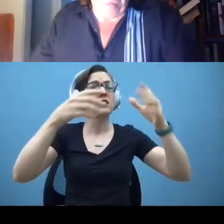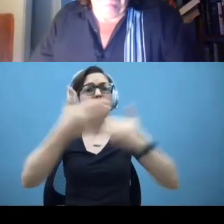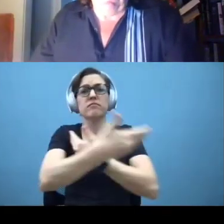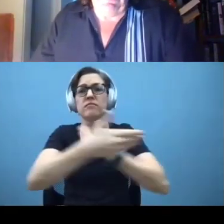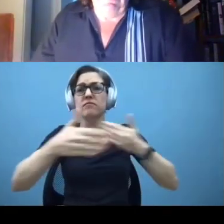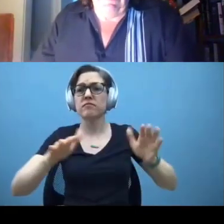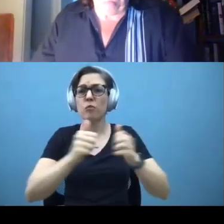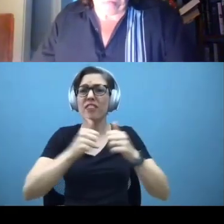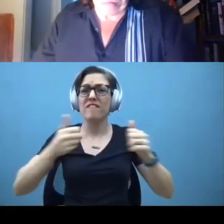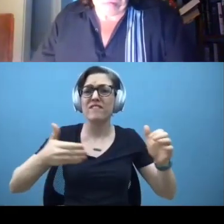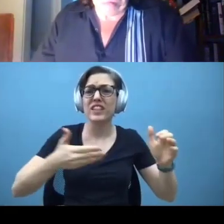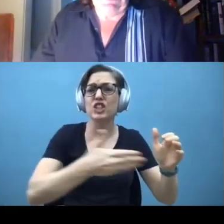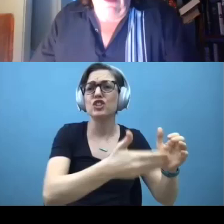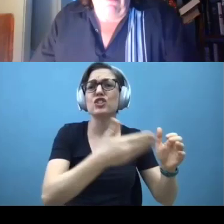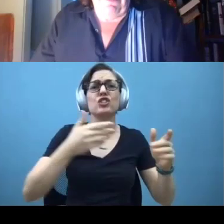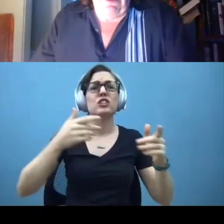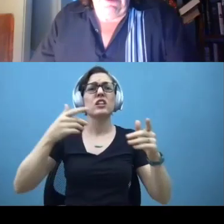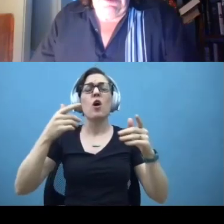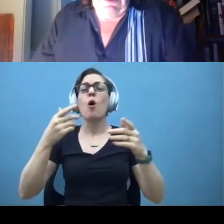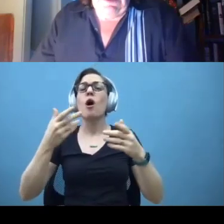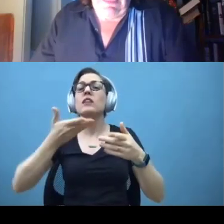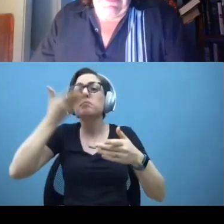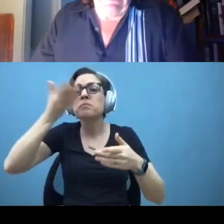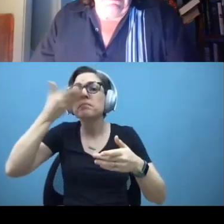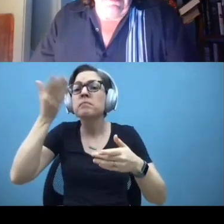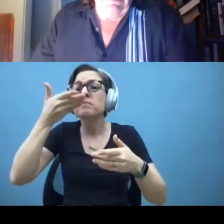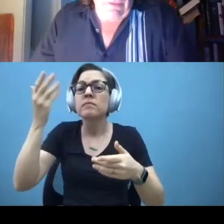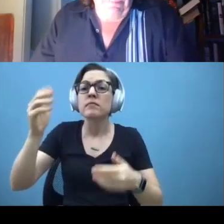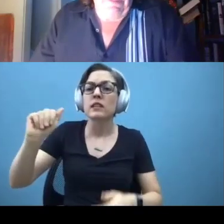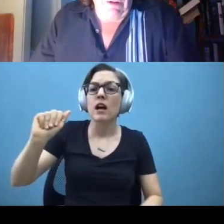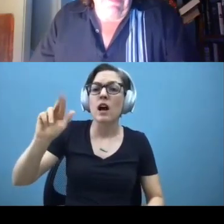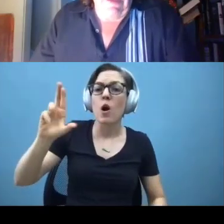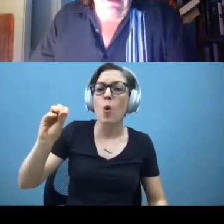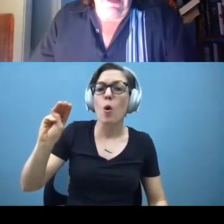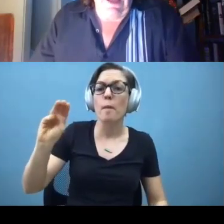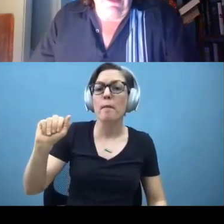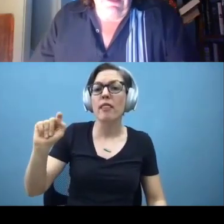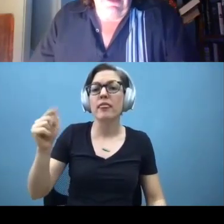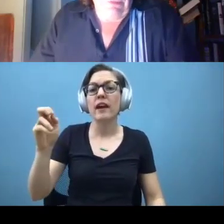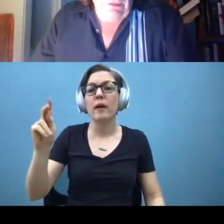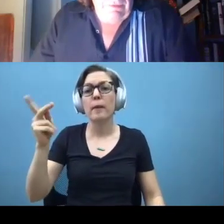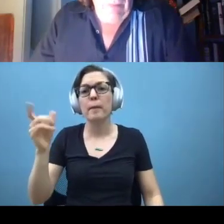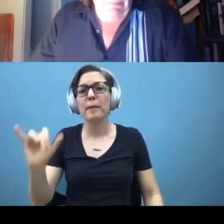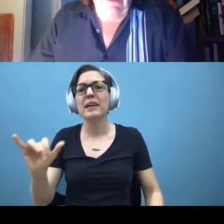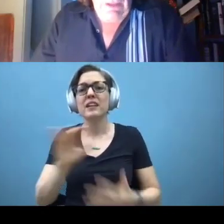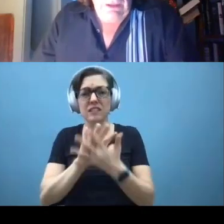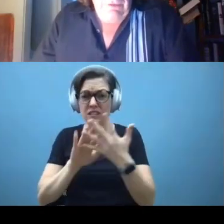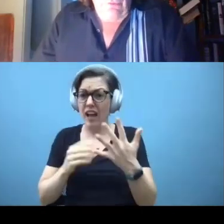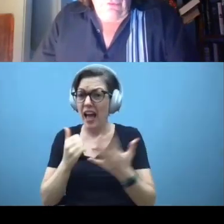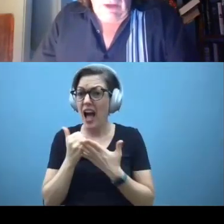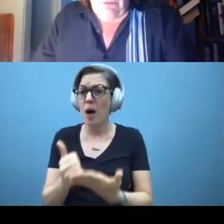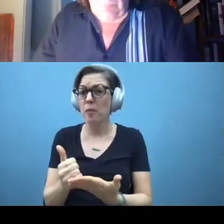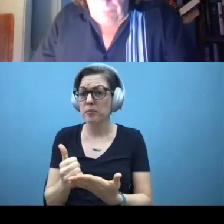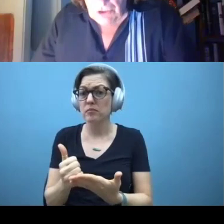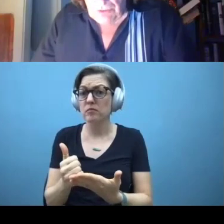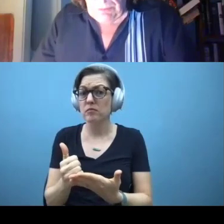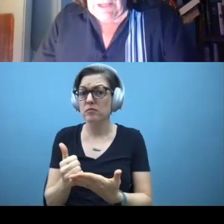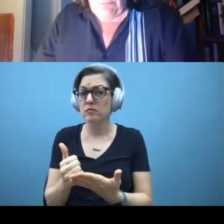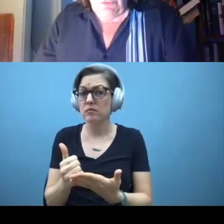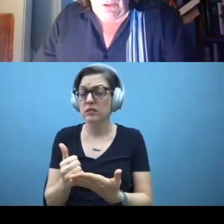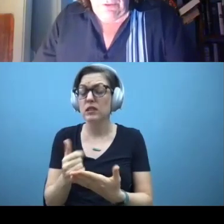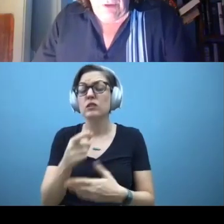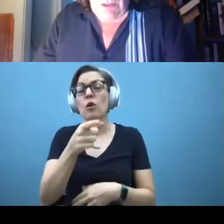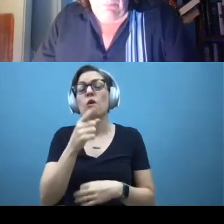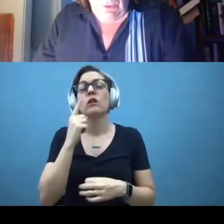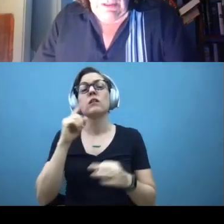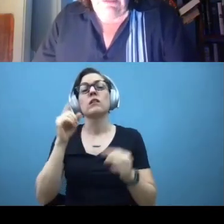be very, very helpful. I think the other part of that, and the development of the individual crisis prevention plan,